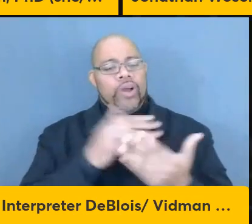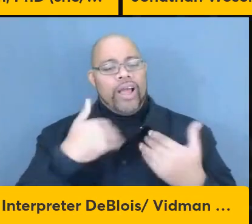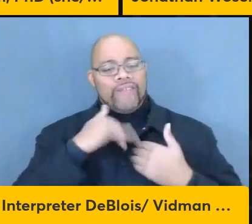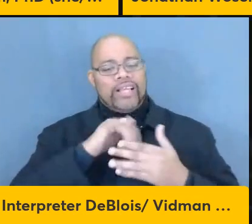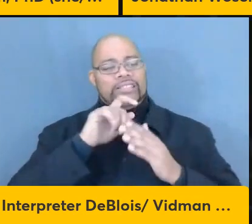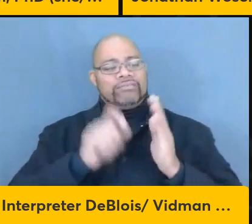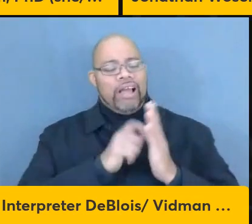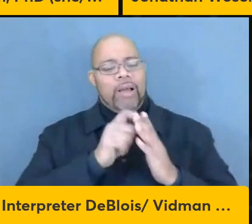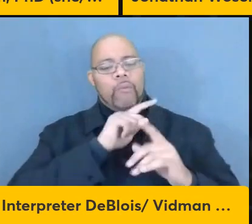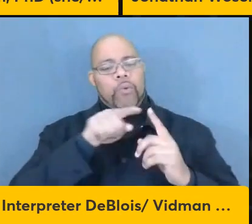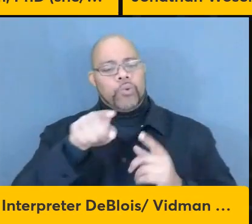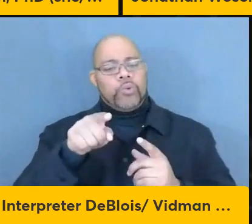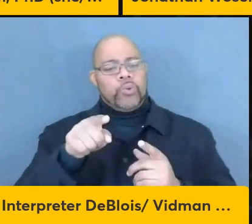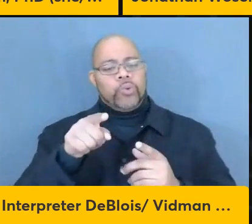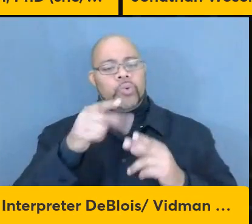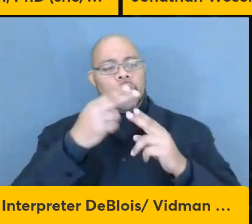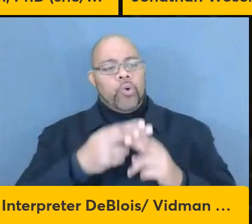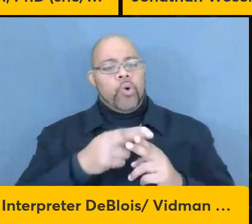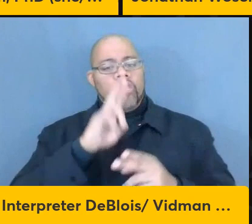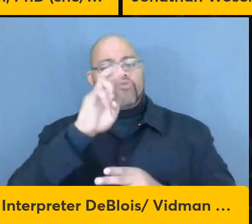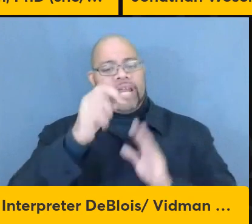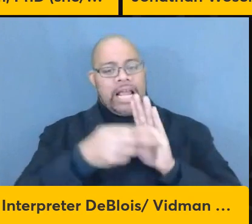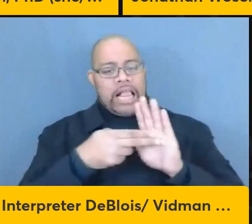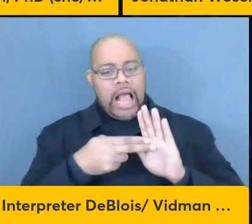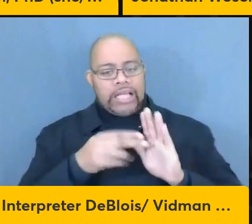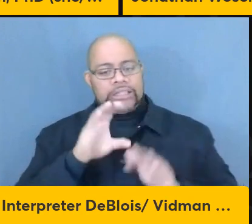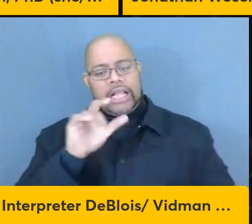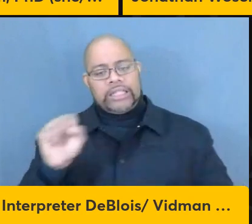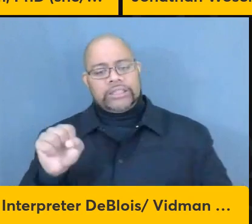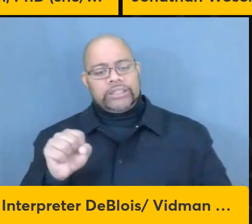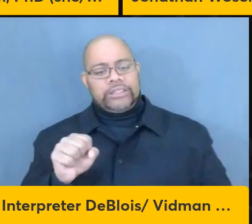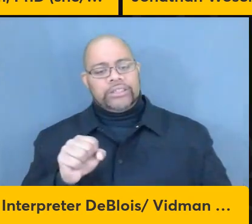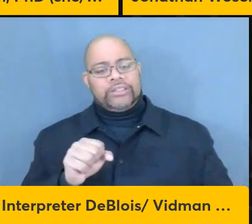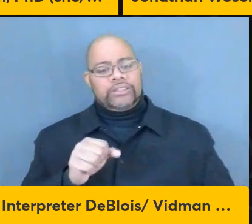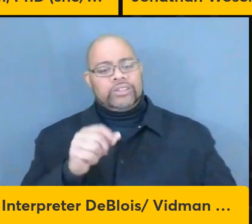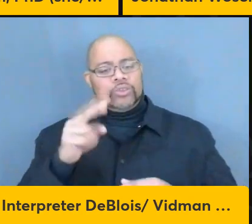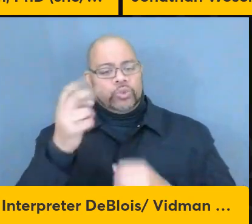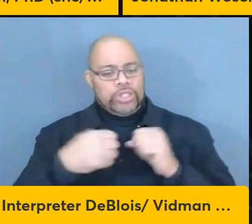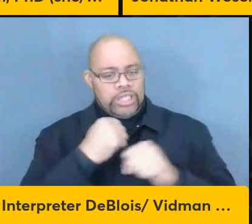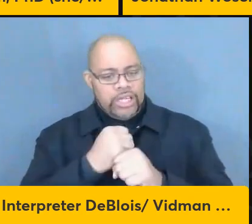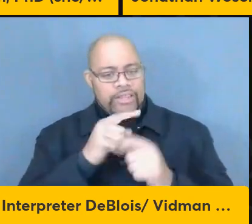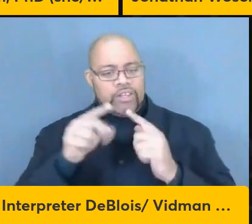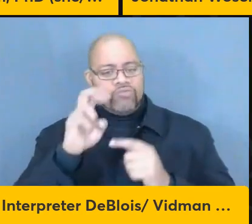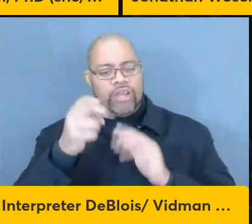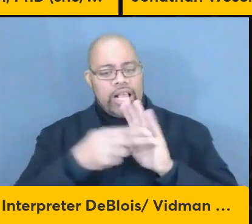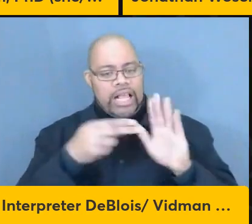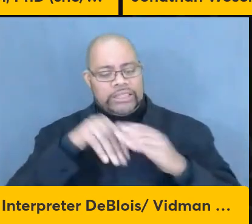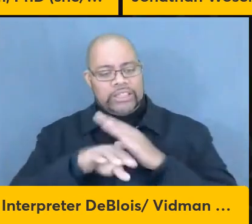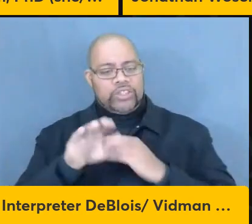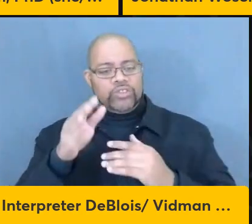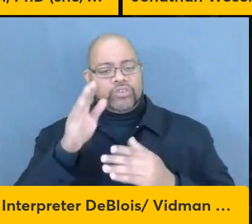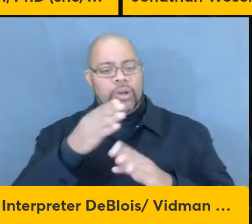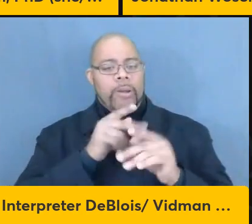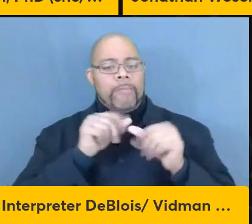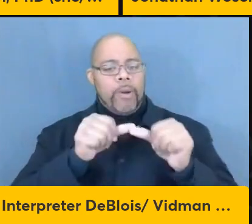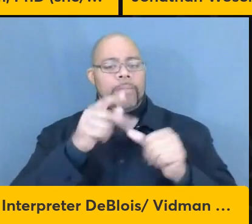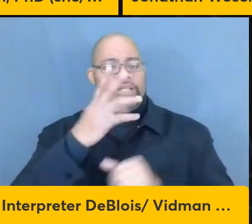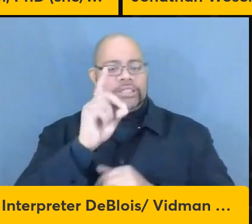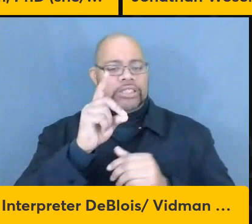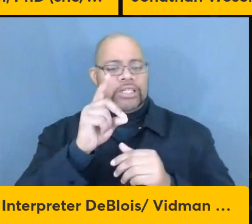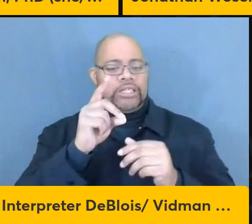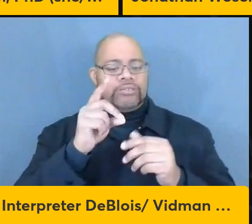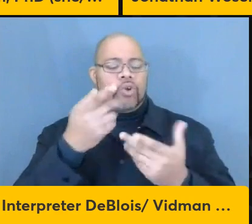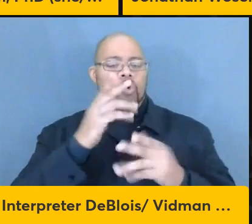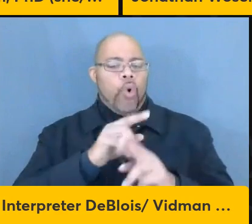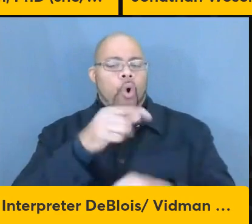time where what we call reclass, from 2 years, and then you reclass into your permanent PhD program. People call it